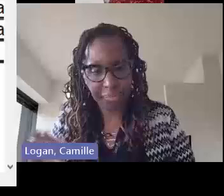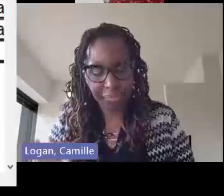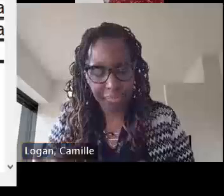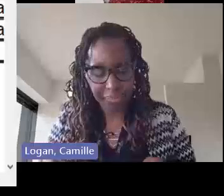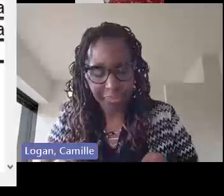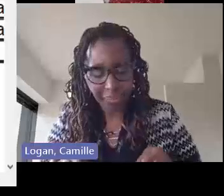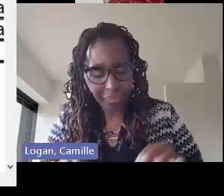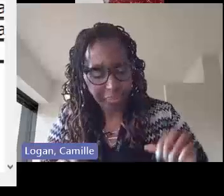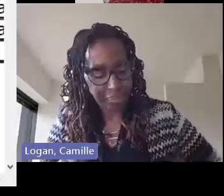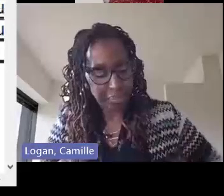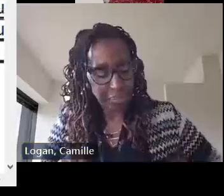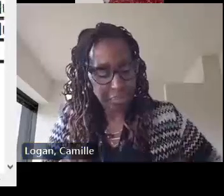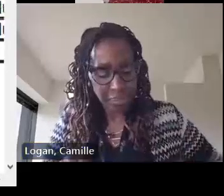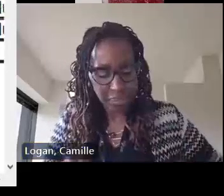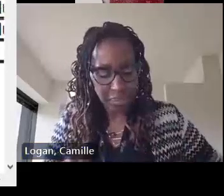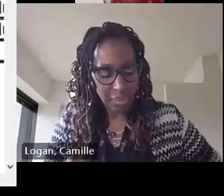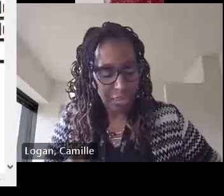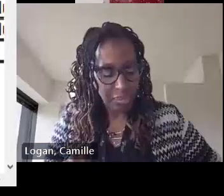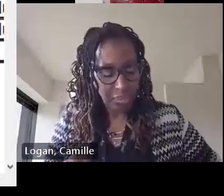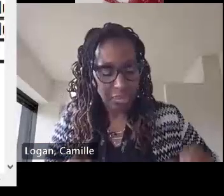students.